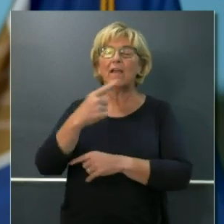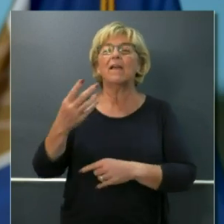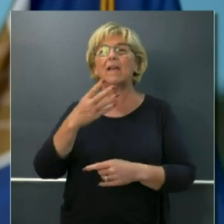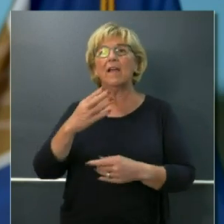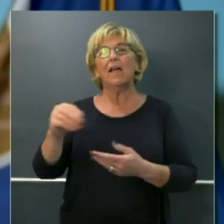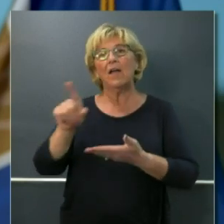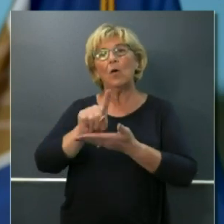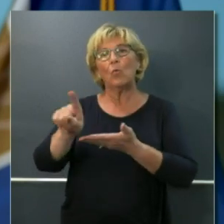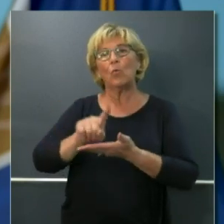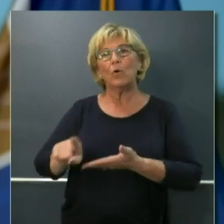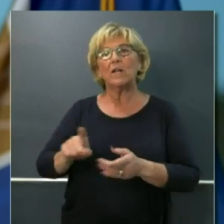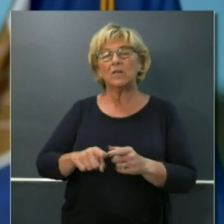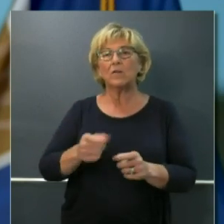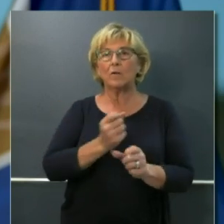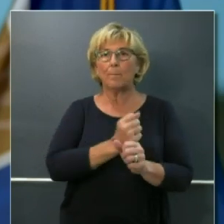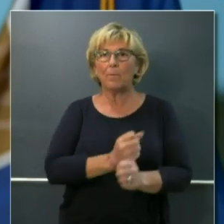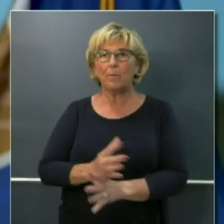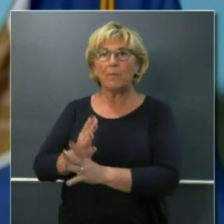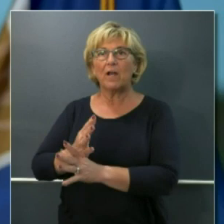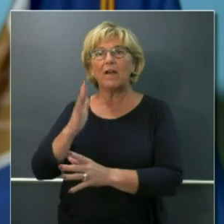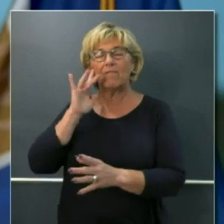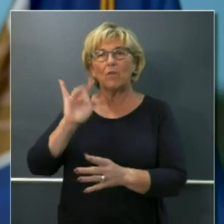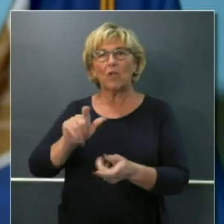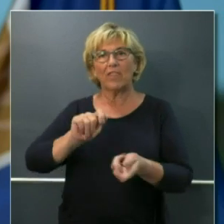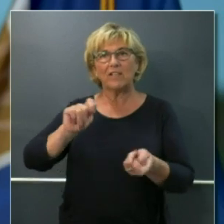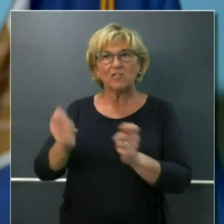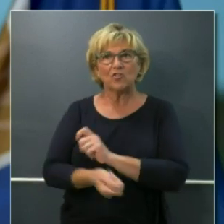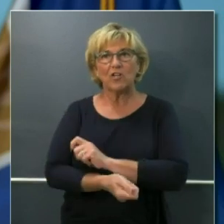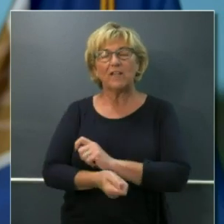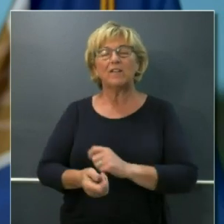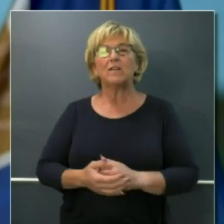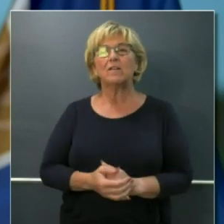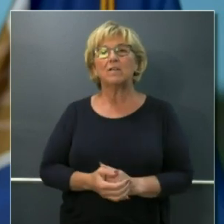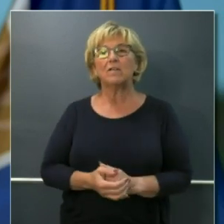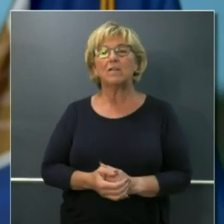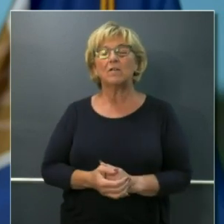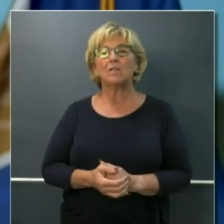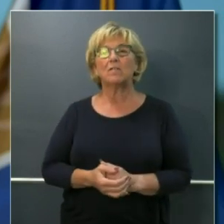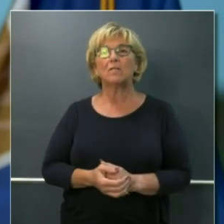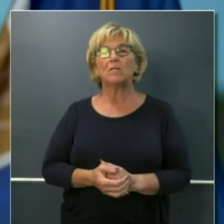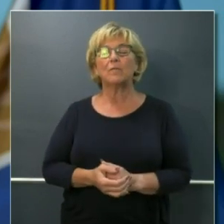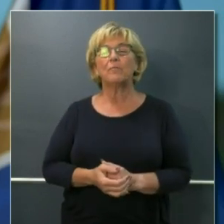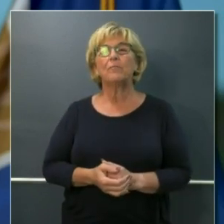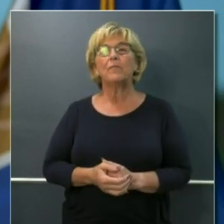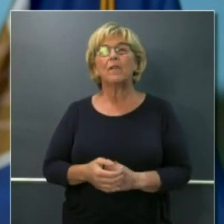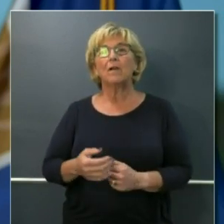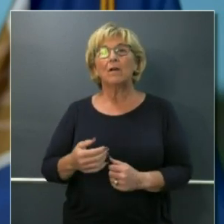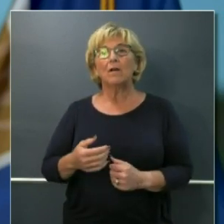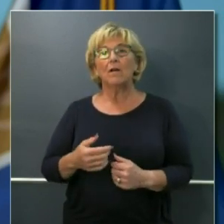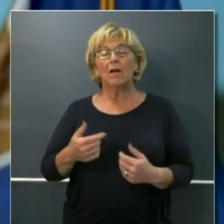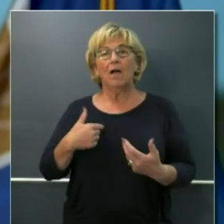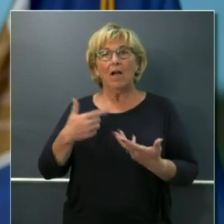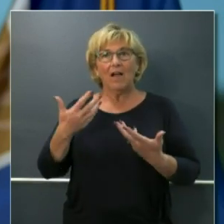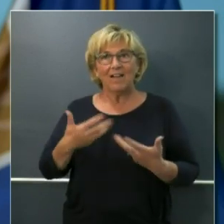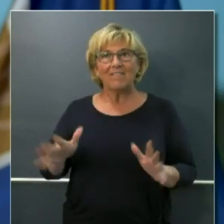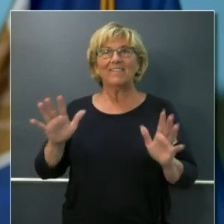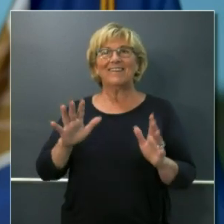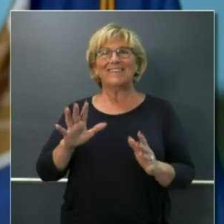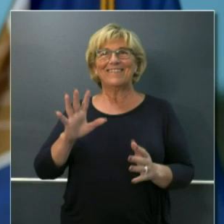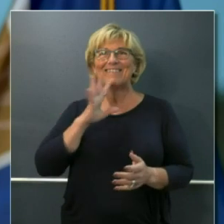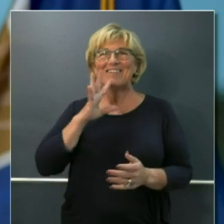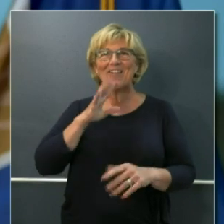order to prepare for this augmentation, this modification to the stay-at-home order. So I've spoken long